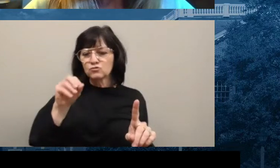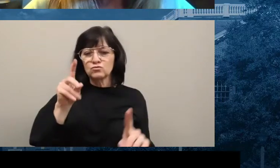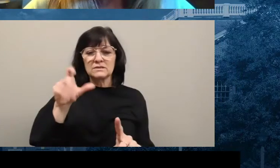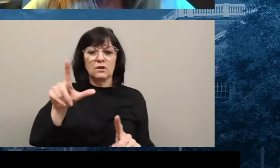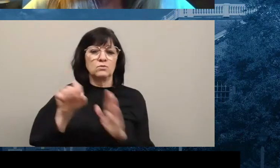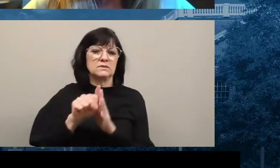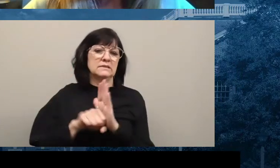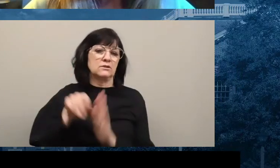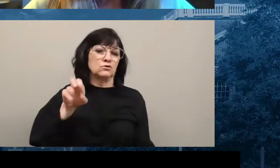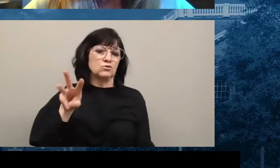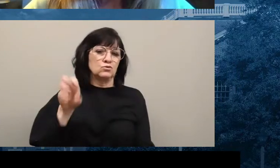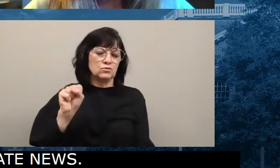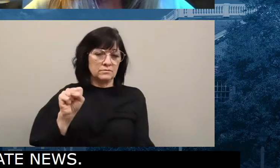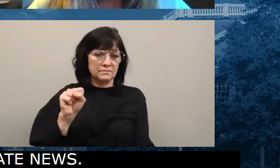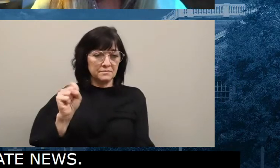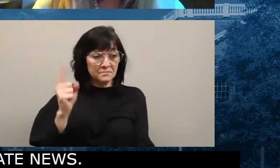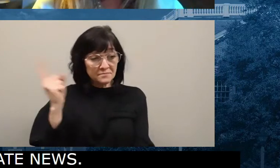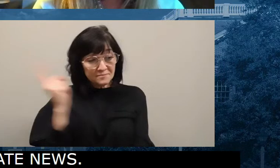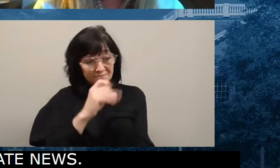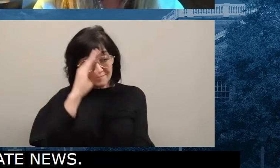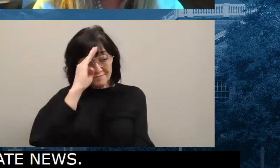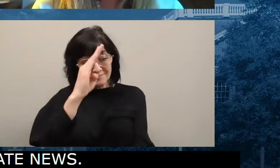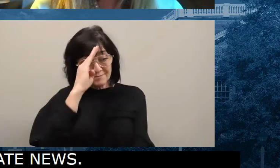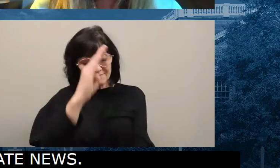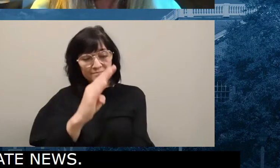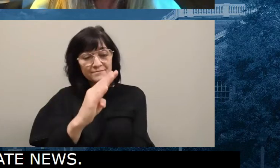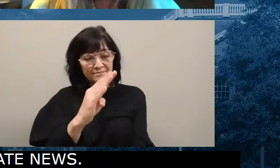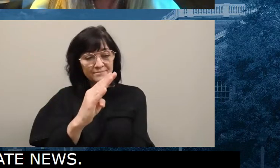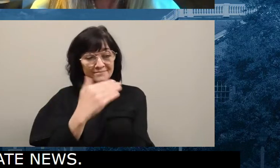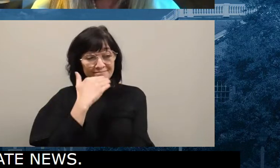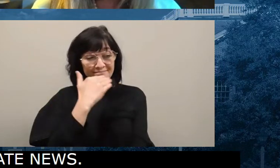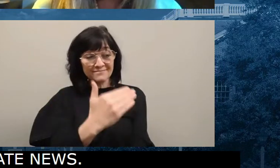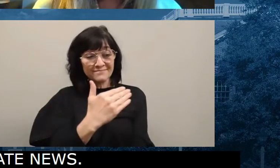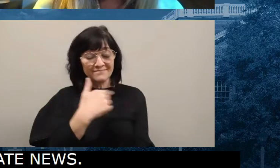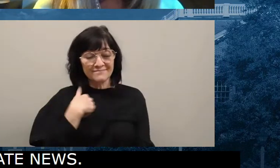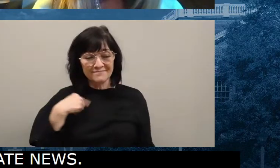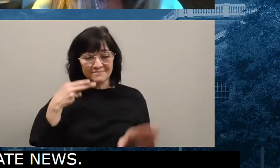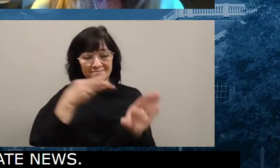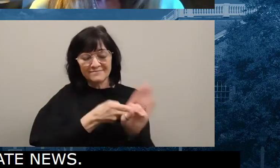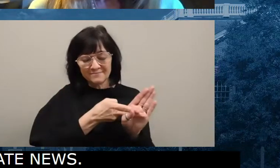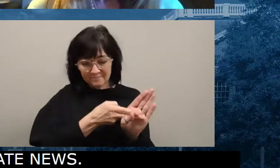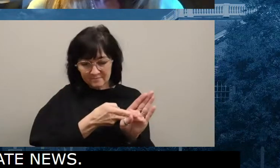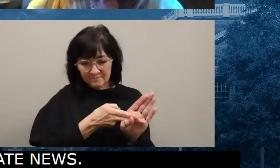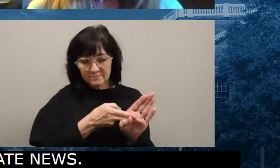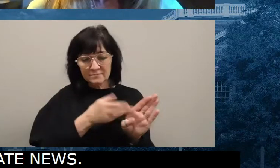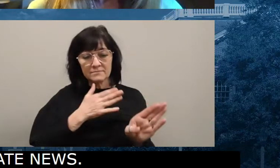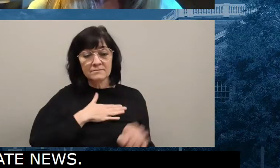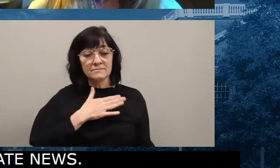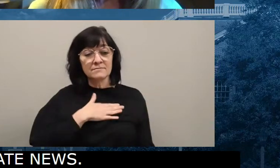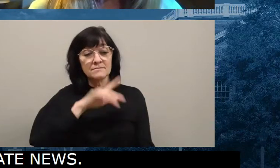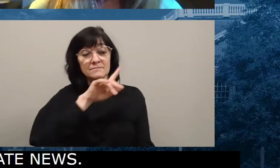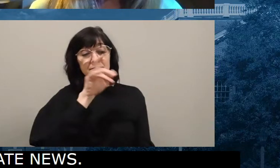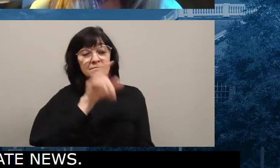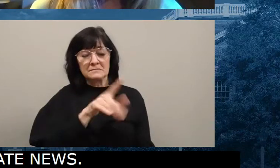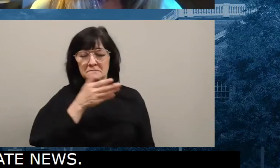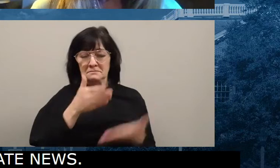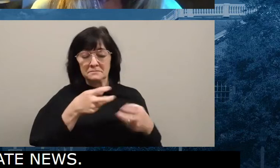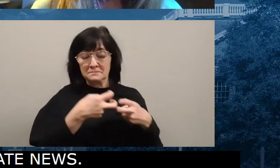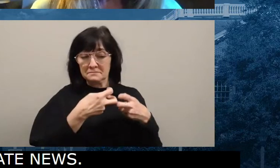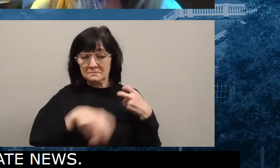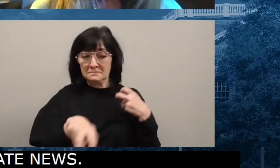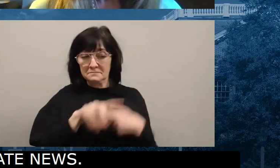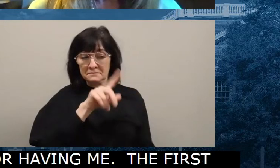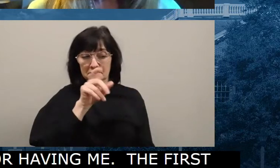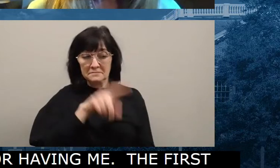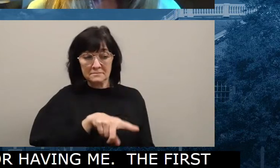Hi, everyone. Thanks for having me. This first part of this question might be hard to answer right now, but any idea